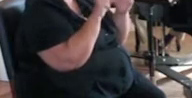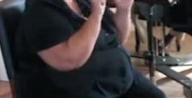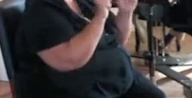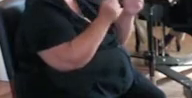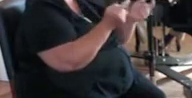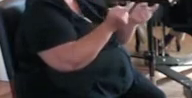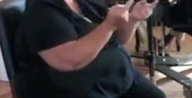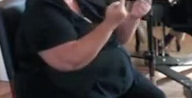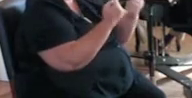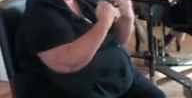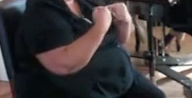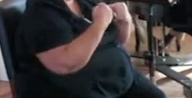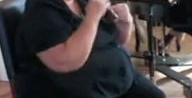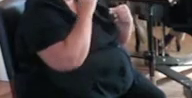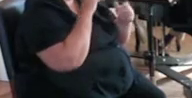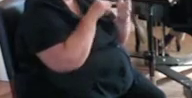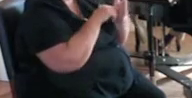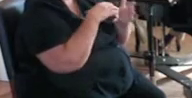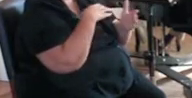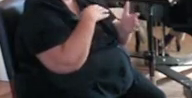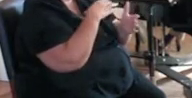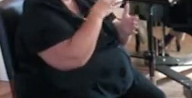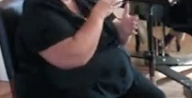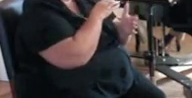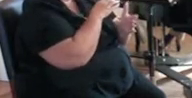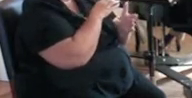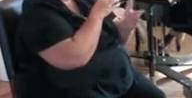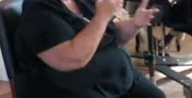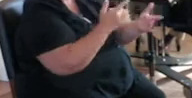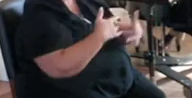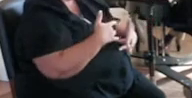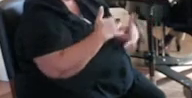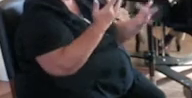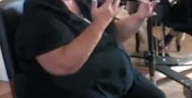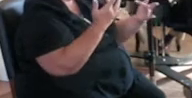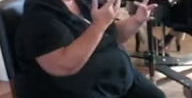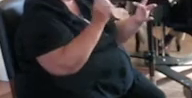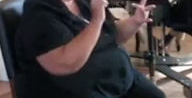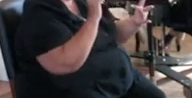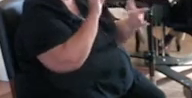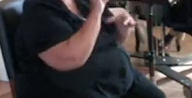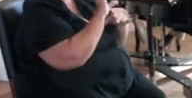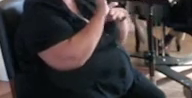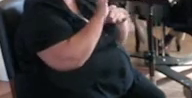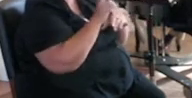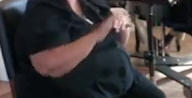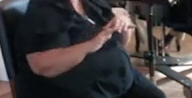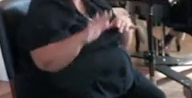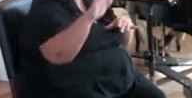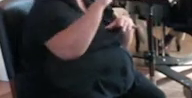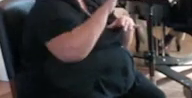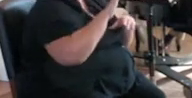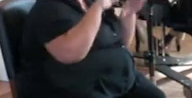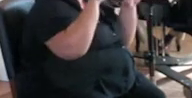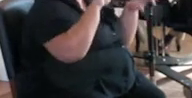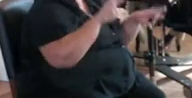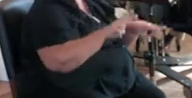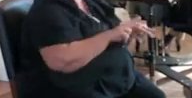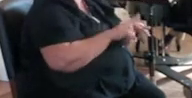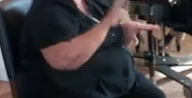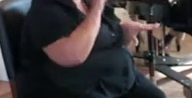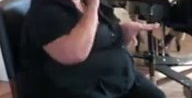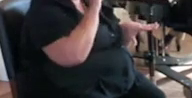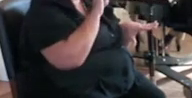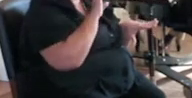and be at this council. It's an event where churches from around the valley will gather to